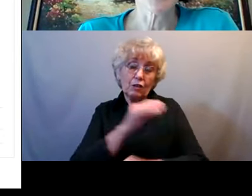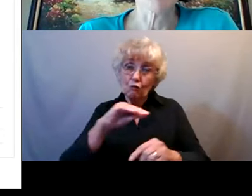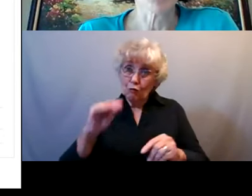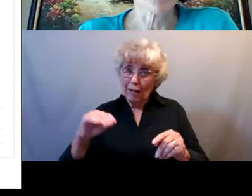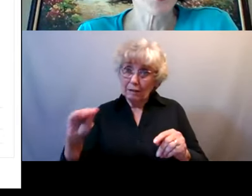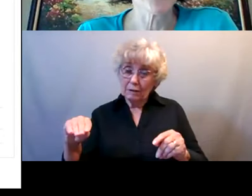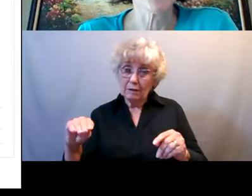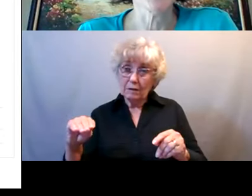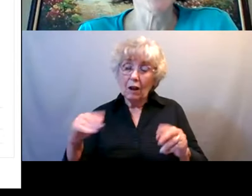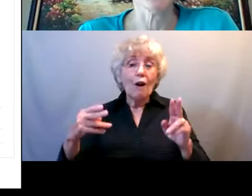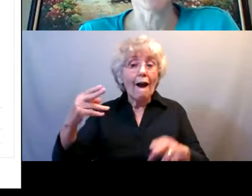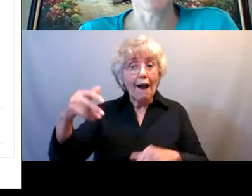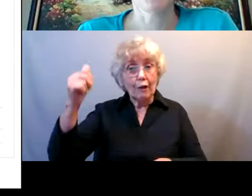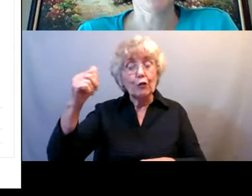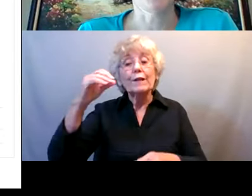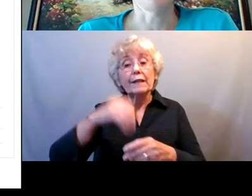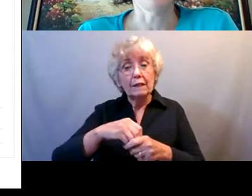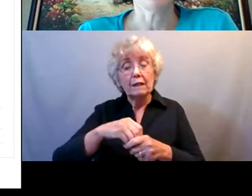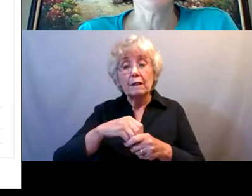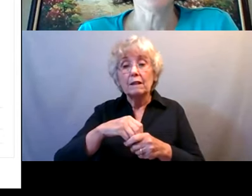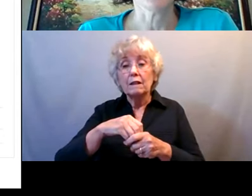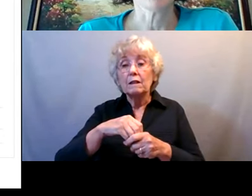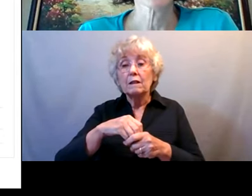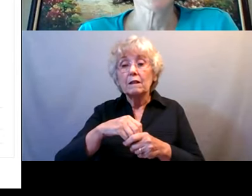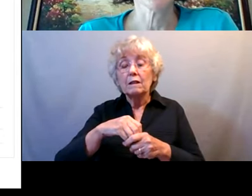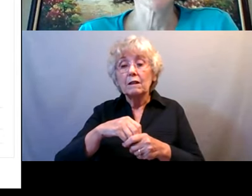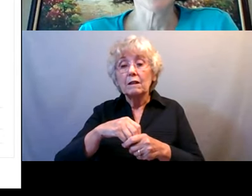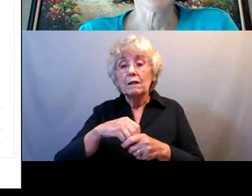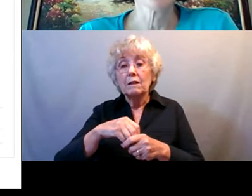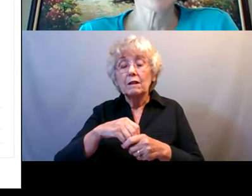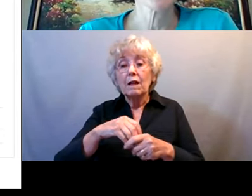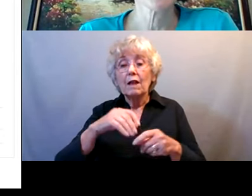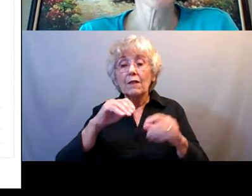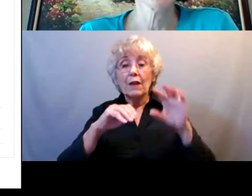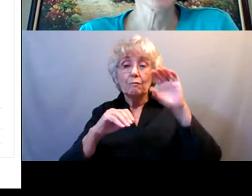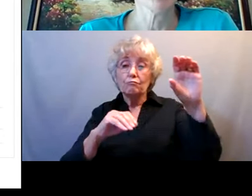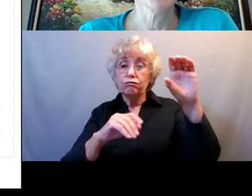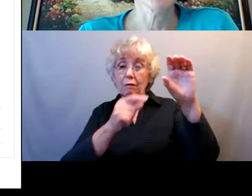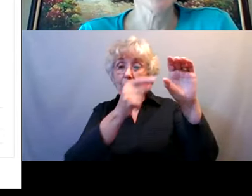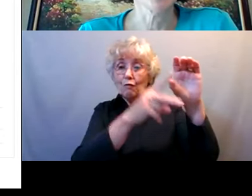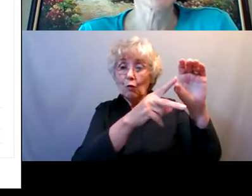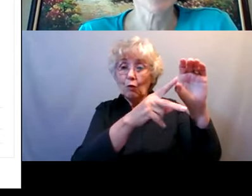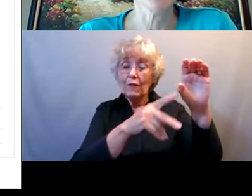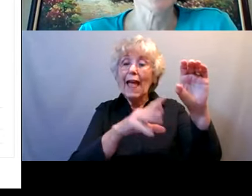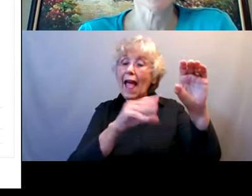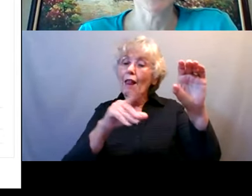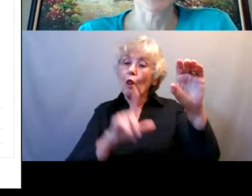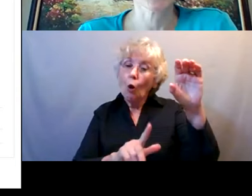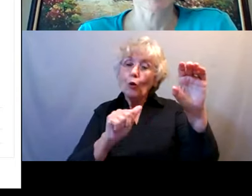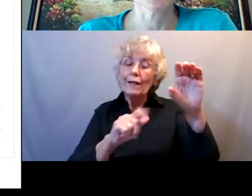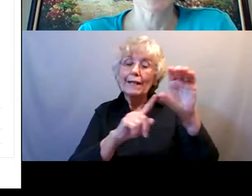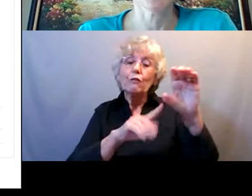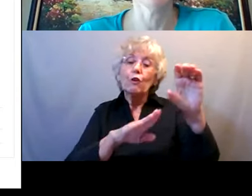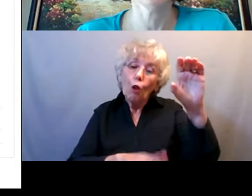rates are higher in the quartiles, the higher quartiles, and lower in the lowest Healthy Places